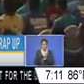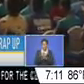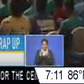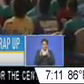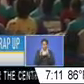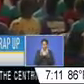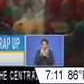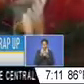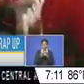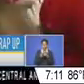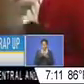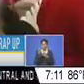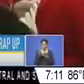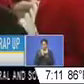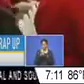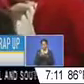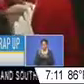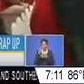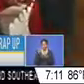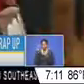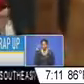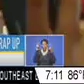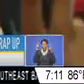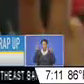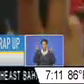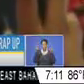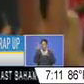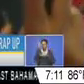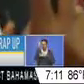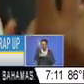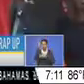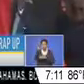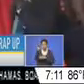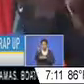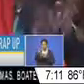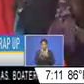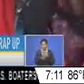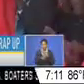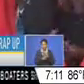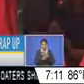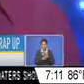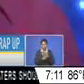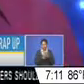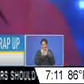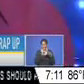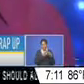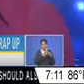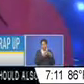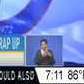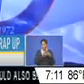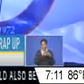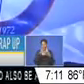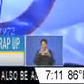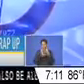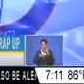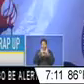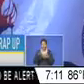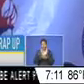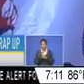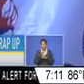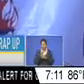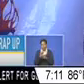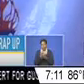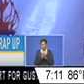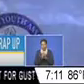its convention 2019 under the theme, A Future Secured, hashtag Access Granted. 7S News spoke with